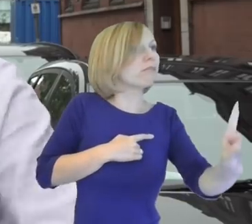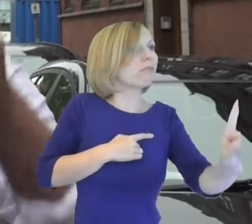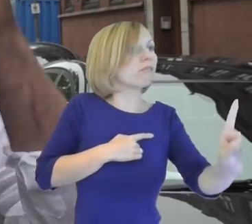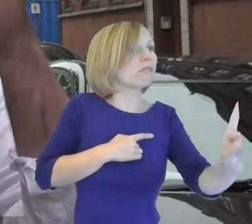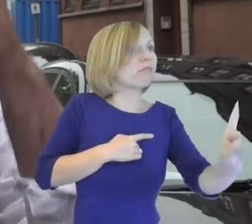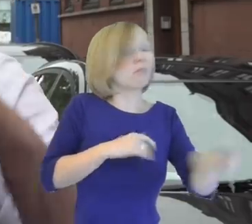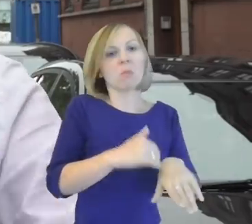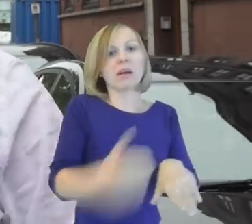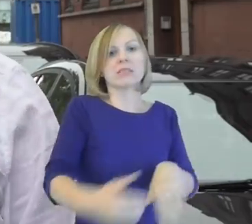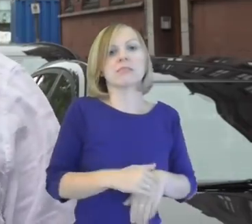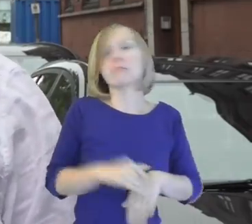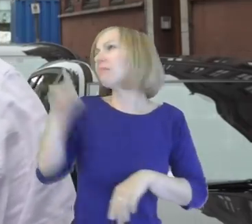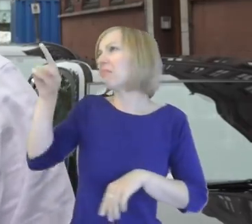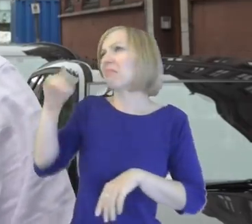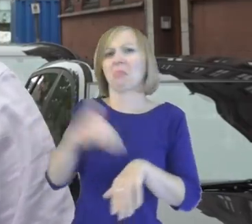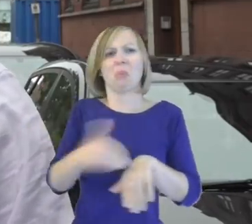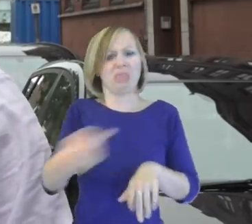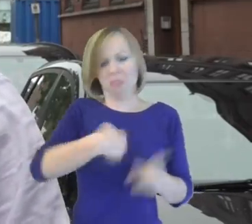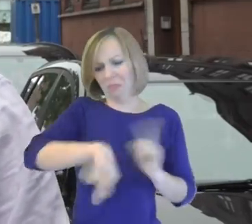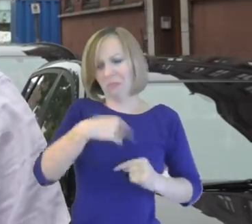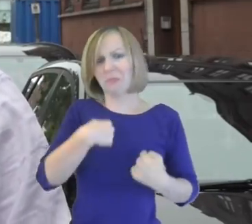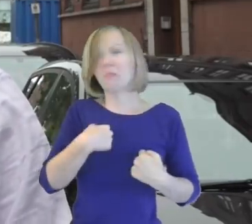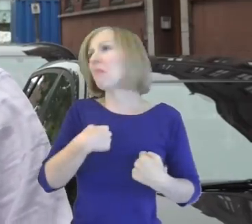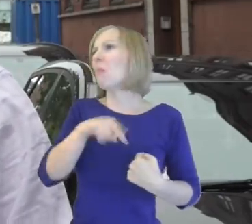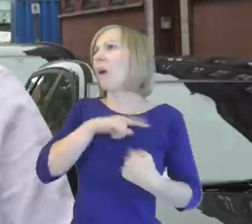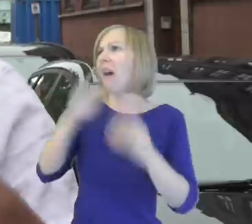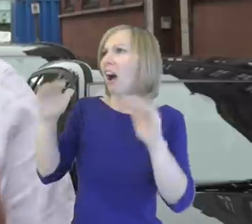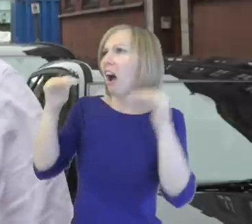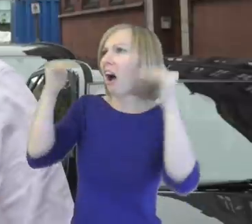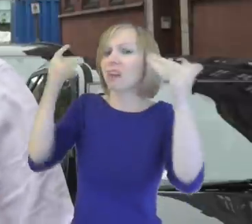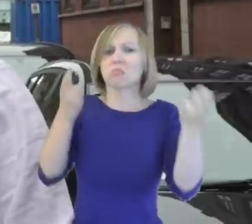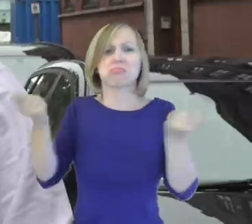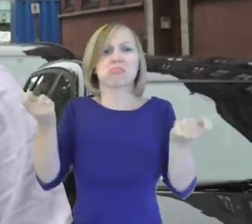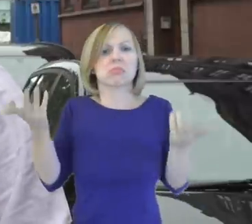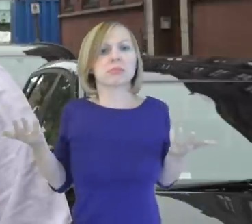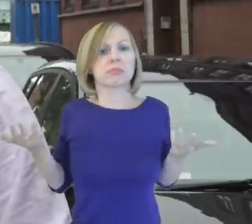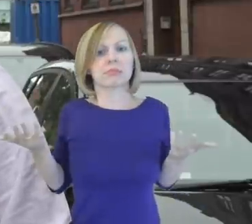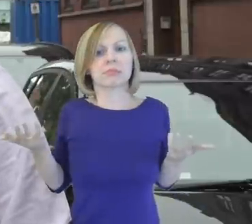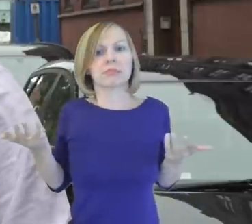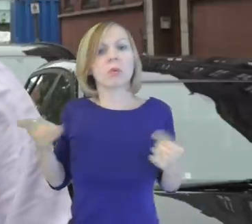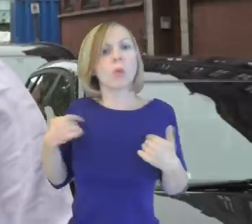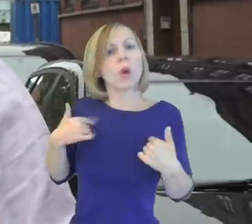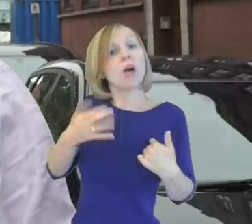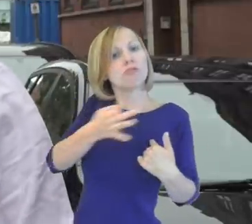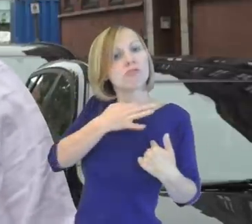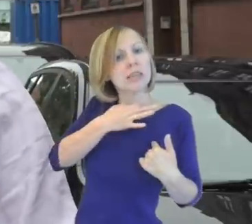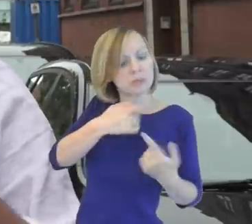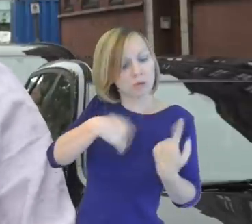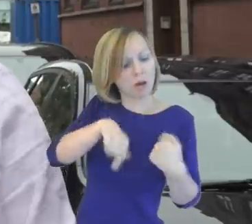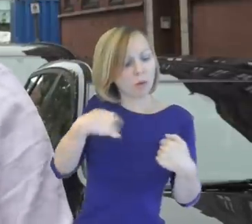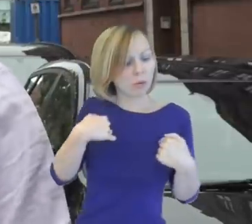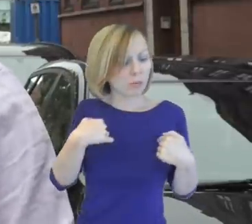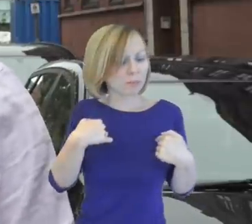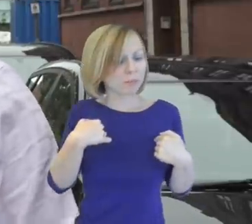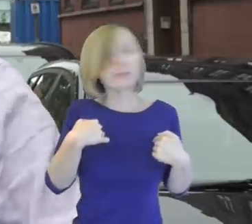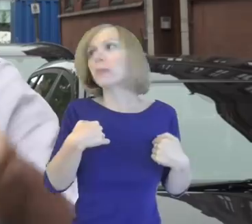who is surely high and mighty and above all these things. The temptation is to say to ourselves, where we walk does